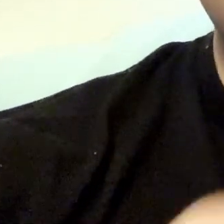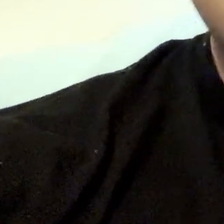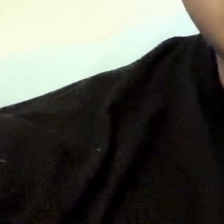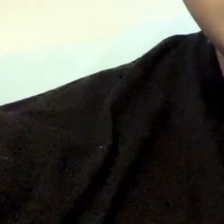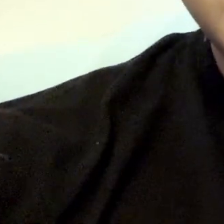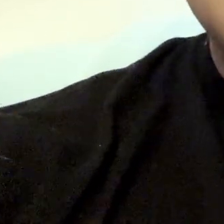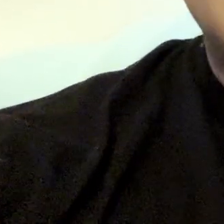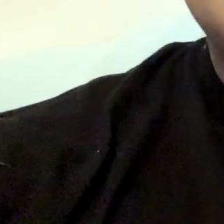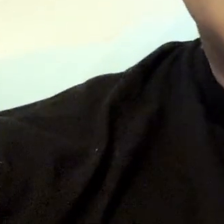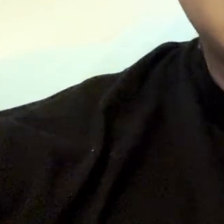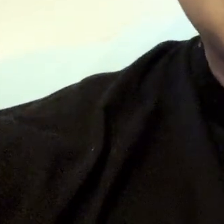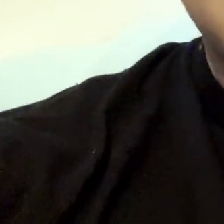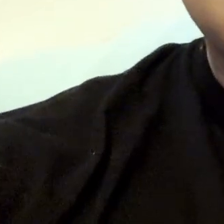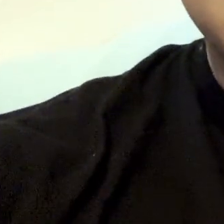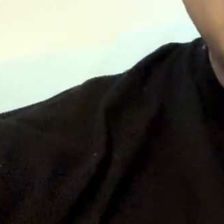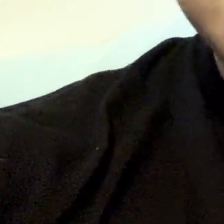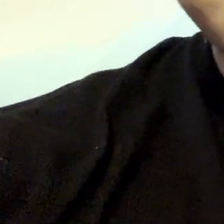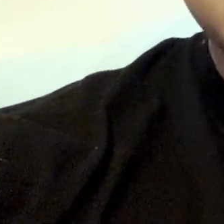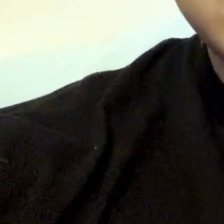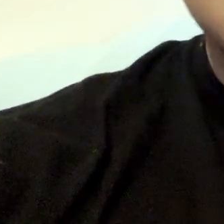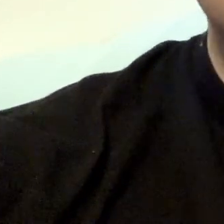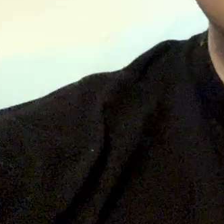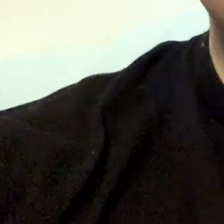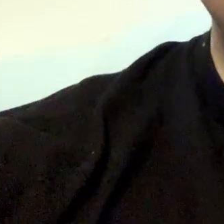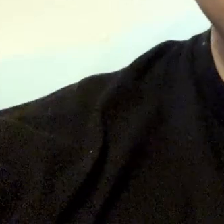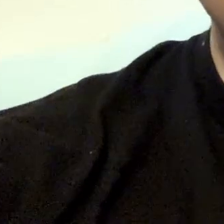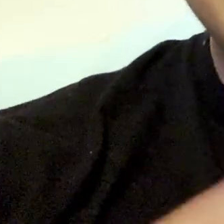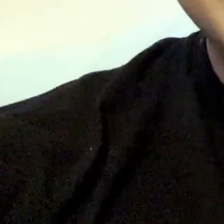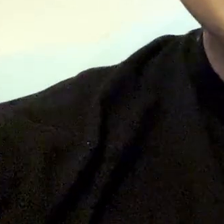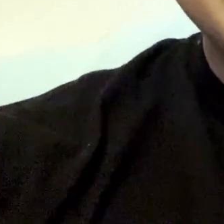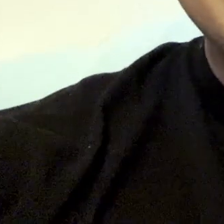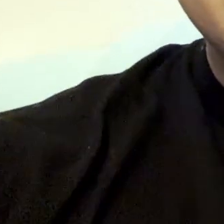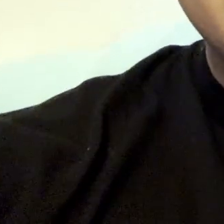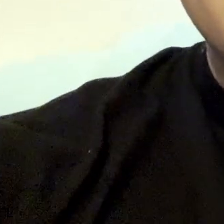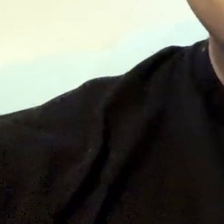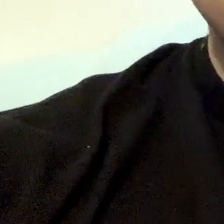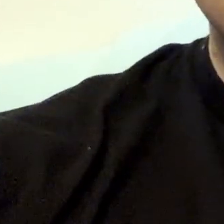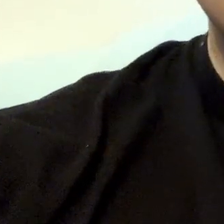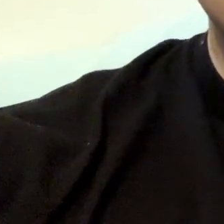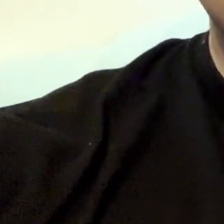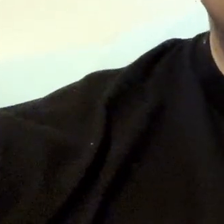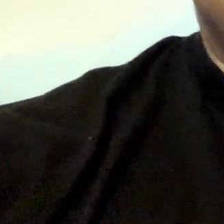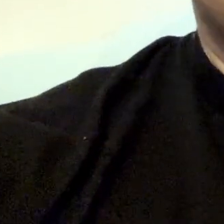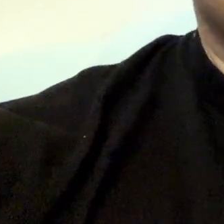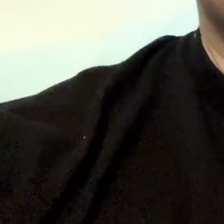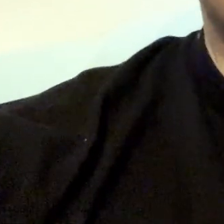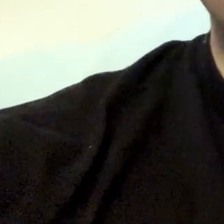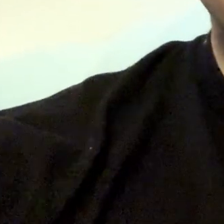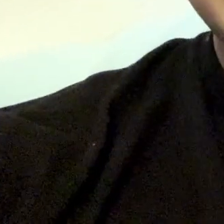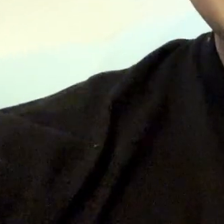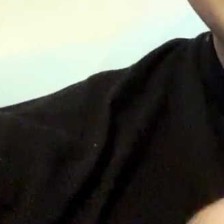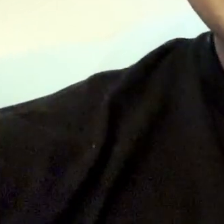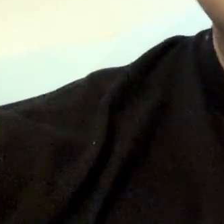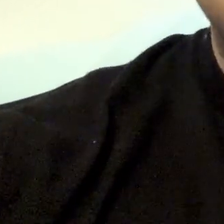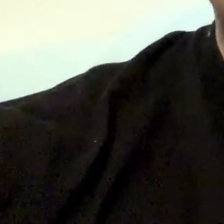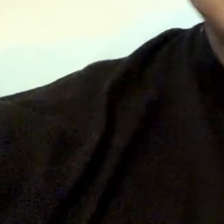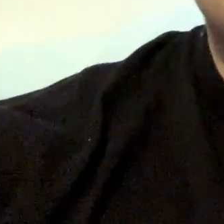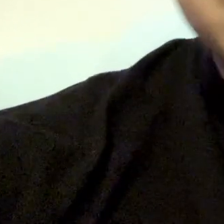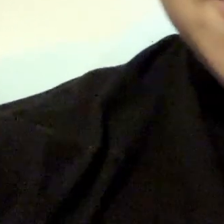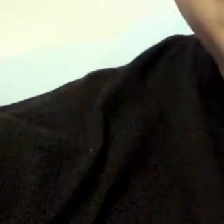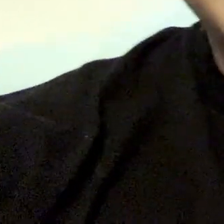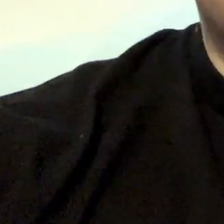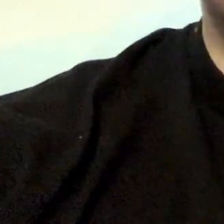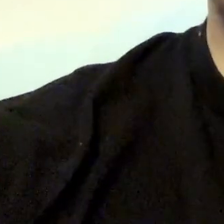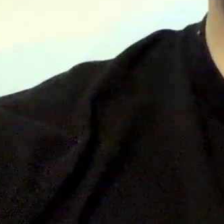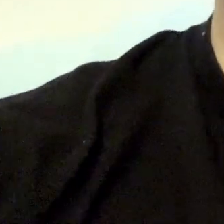have already known I've been talking about it, but now it's genuinely up for conversation, I guess, or